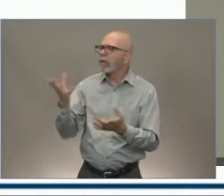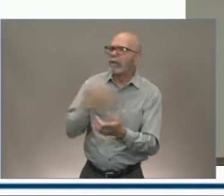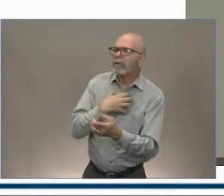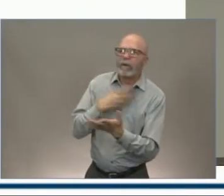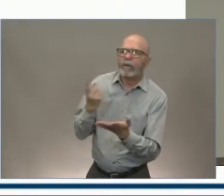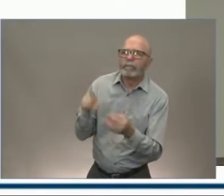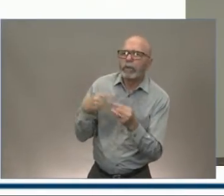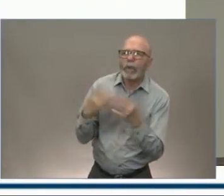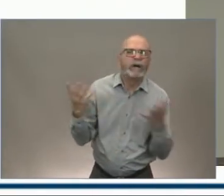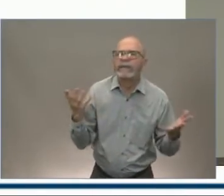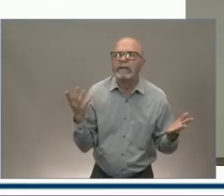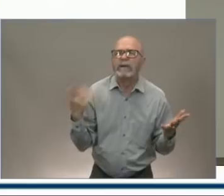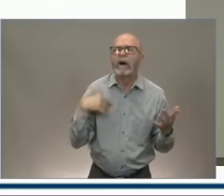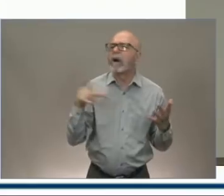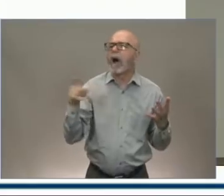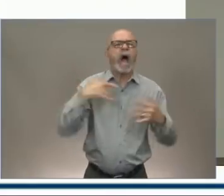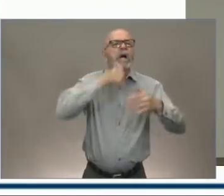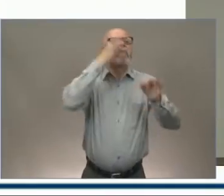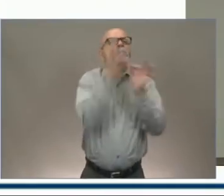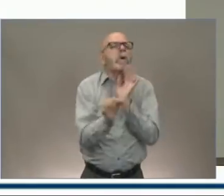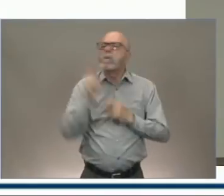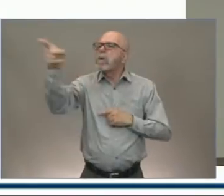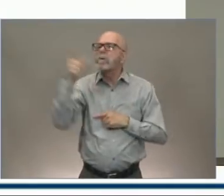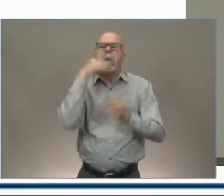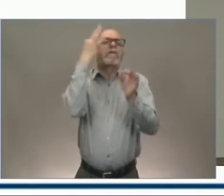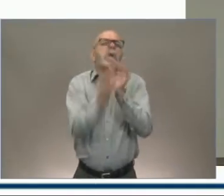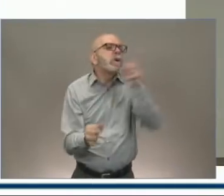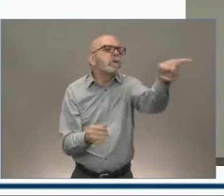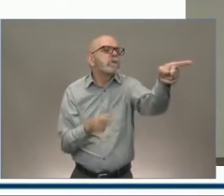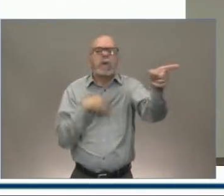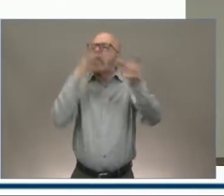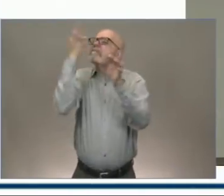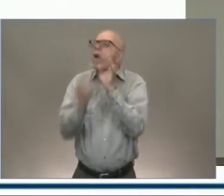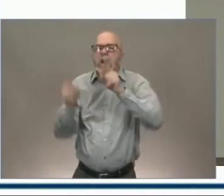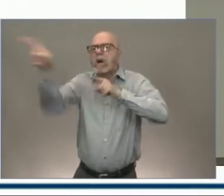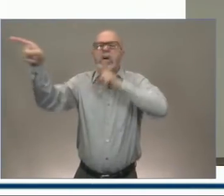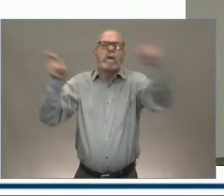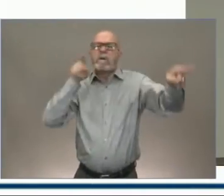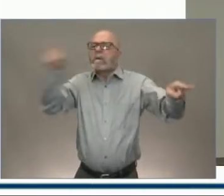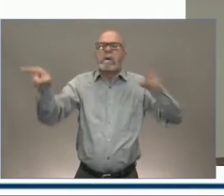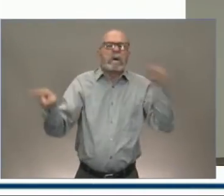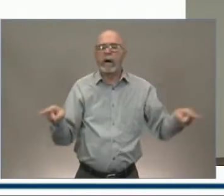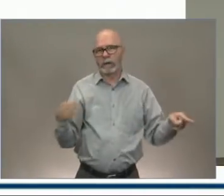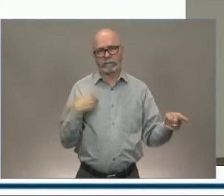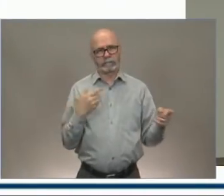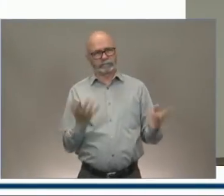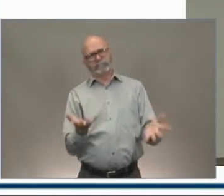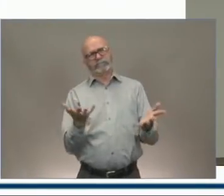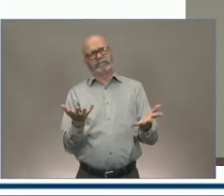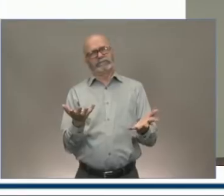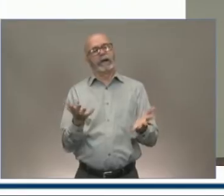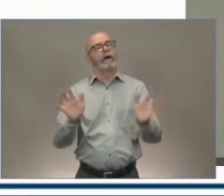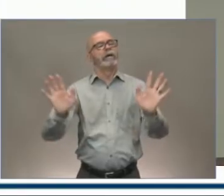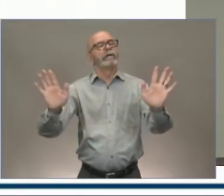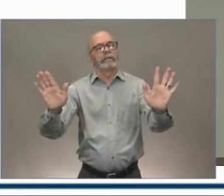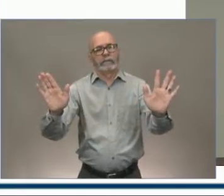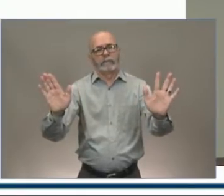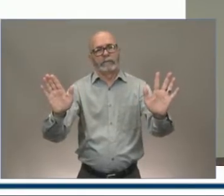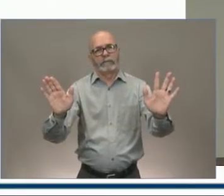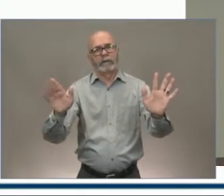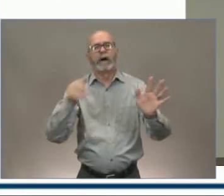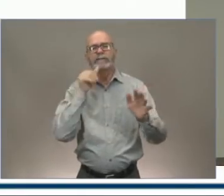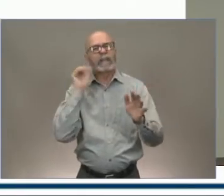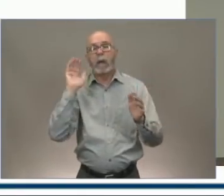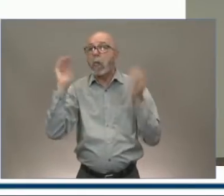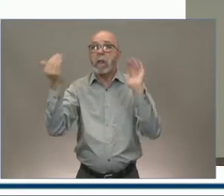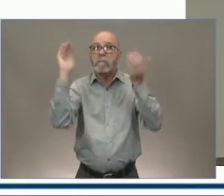that quite, from a scientific or a public health perspective, are actually not comparable. People are asking, why